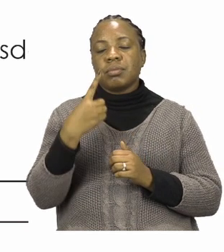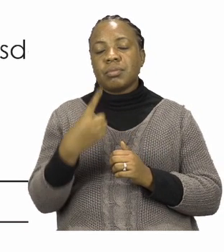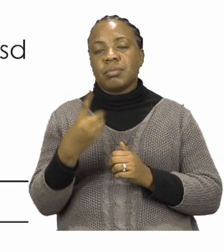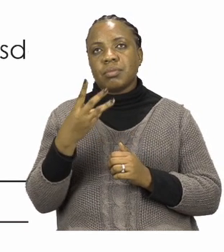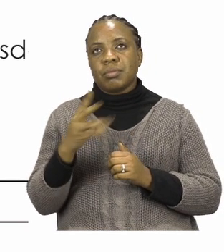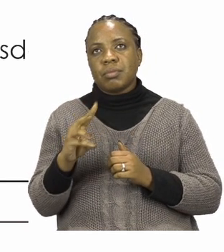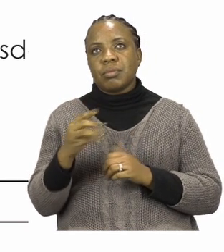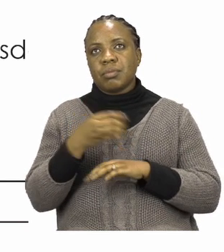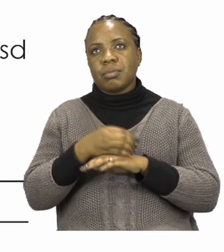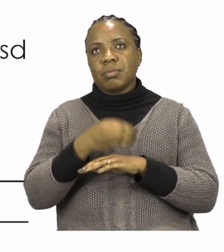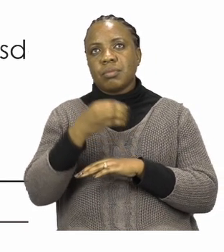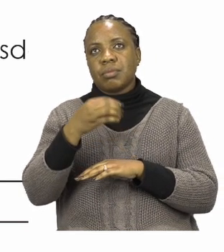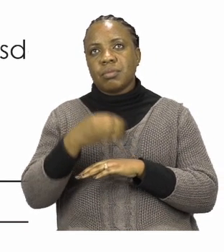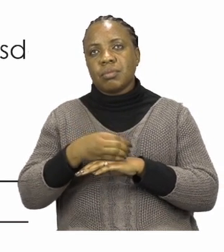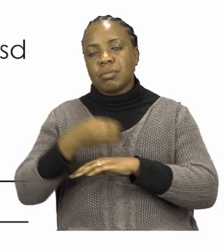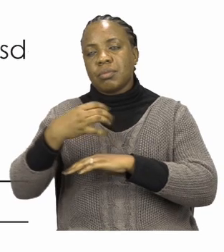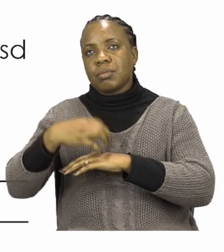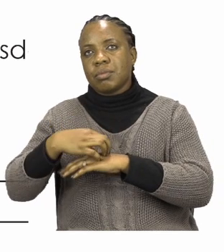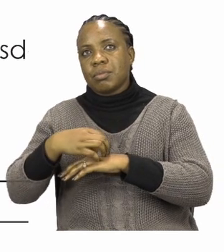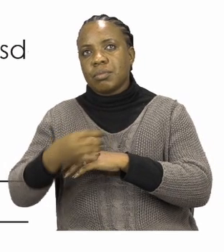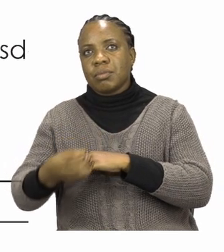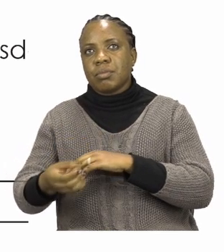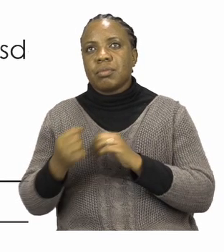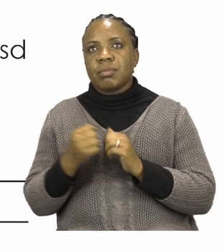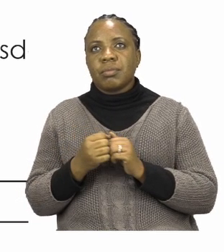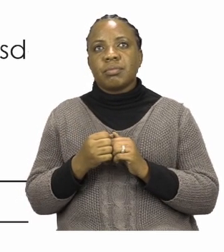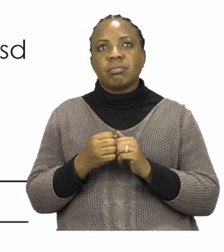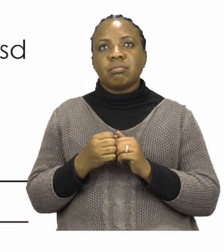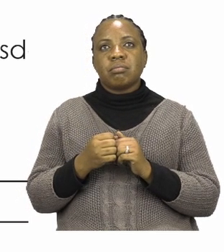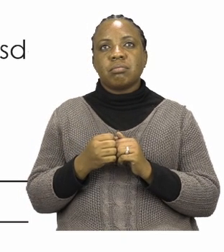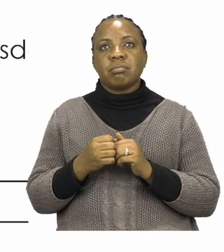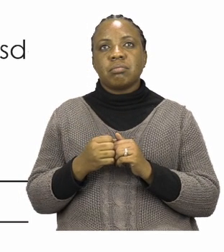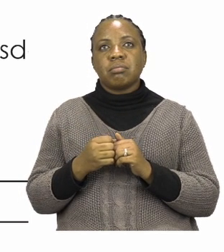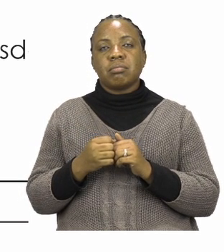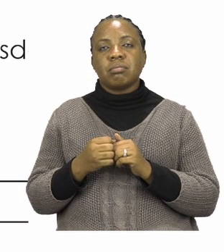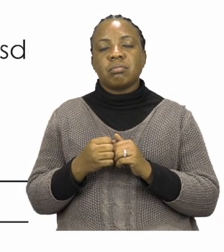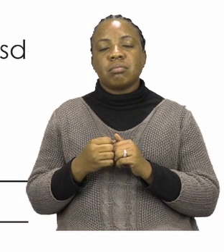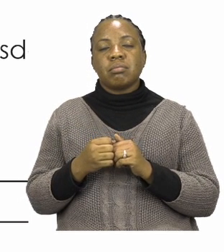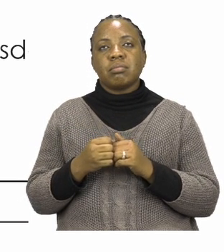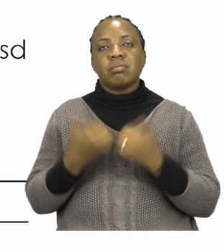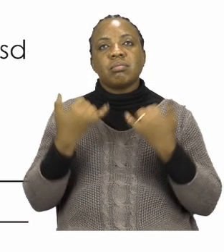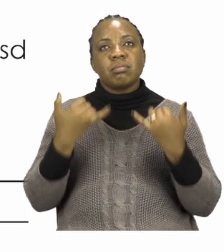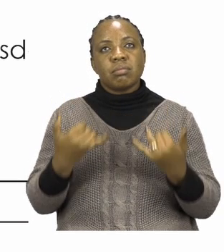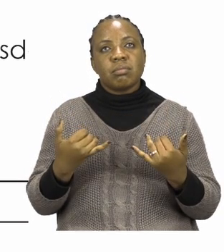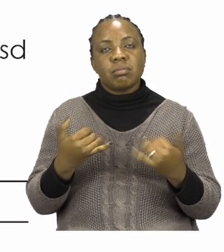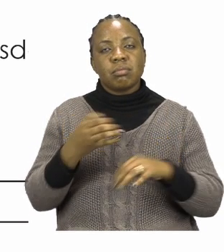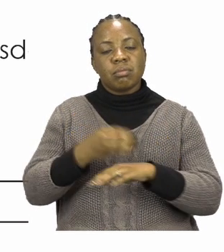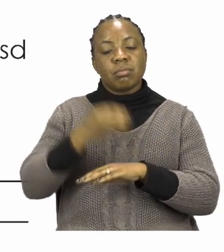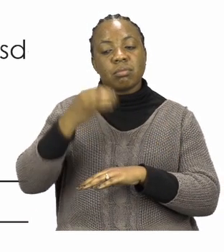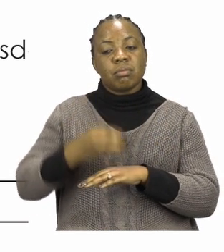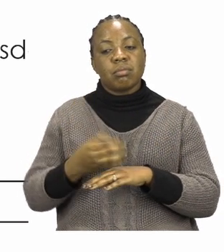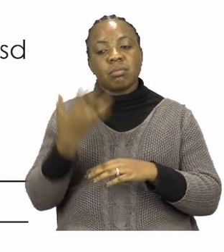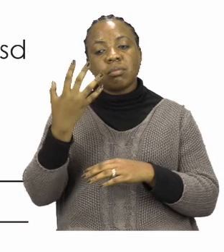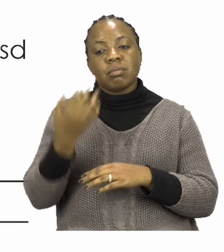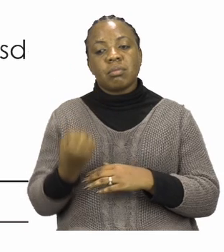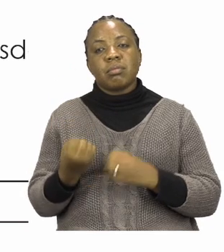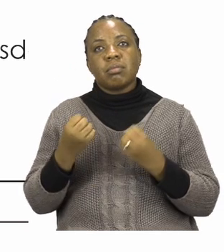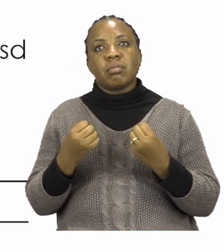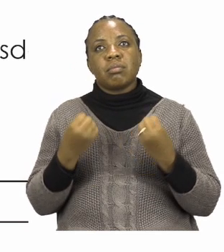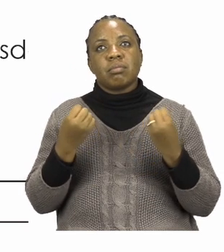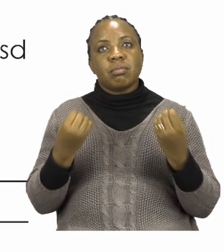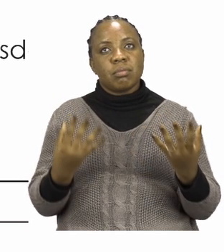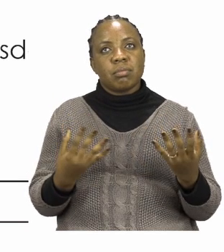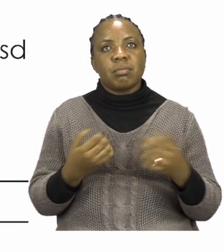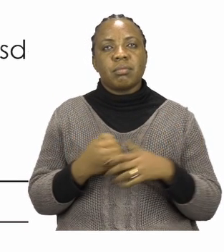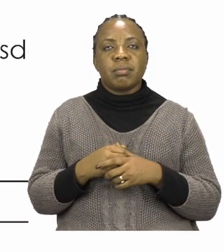16 bottles got lost. How many bottles does she have left?